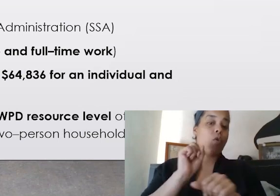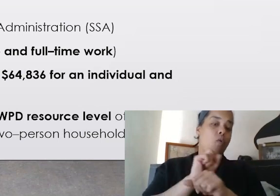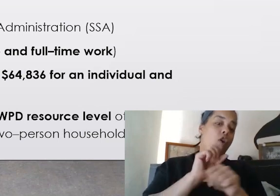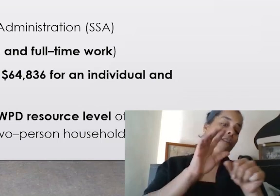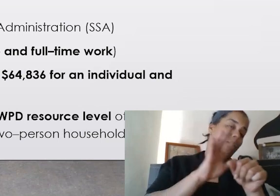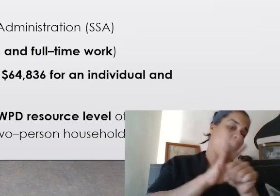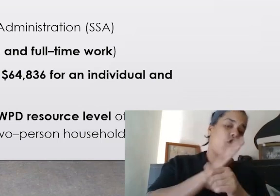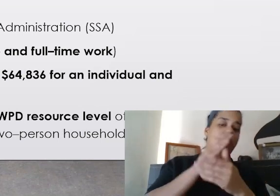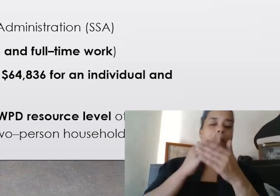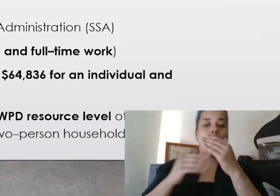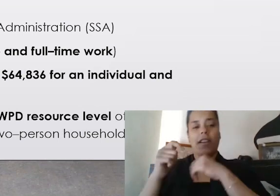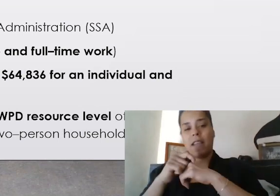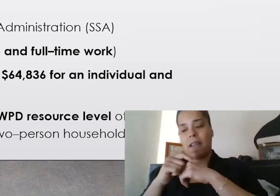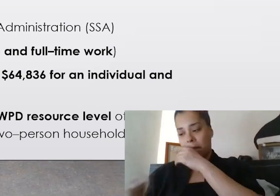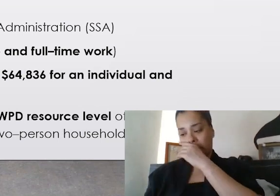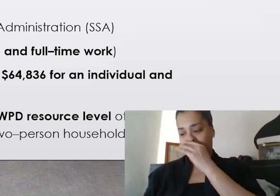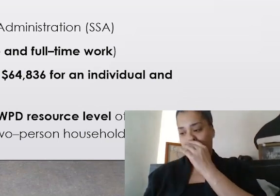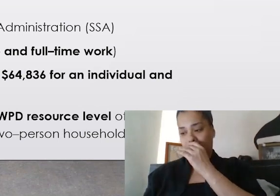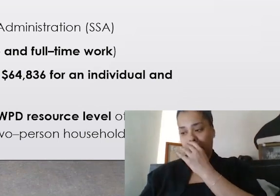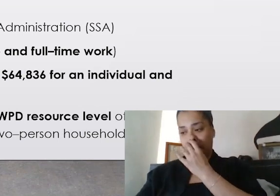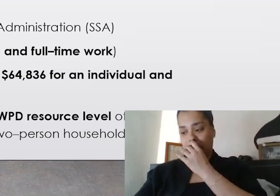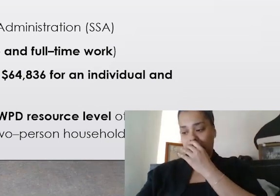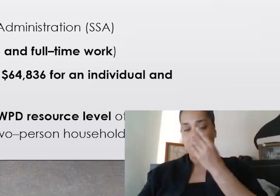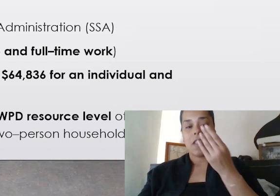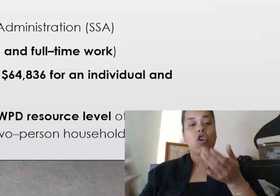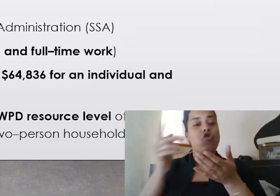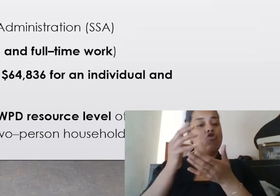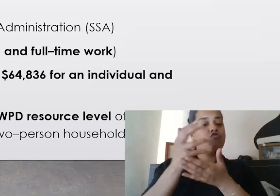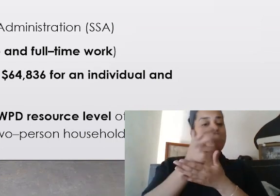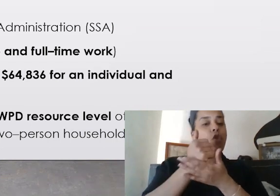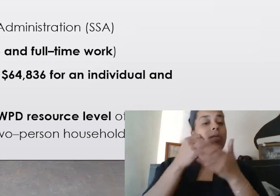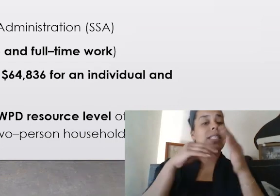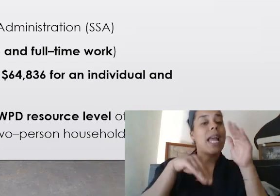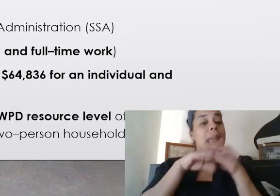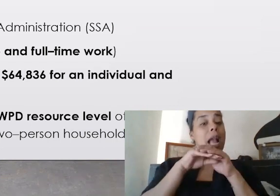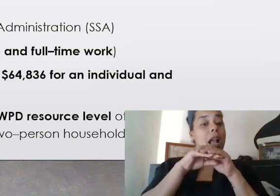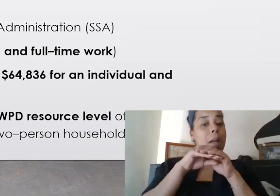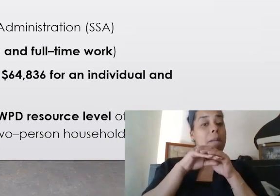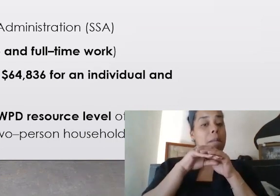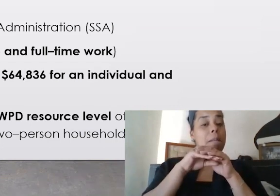Your gross income level. The cap, I believe, yeah, it's